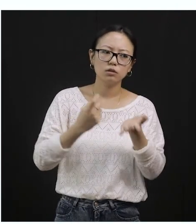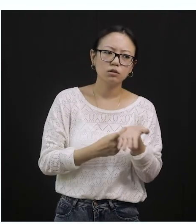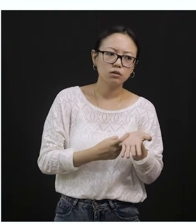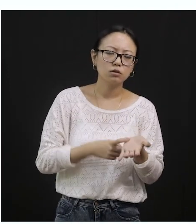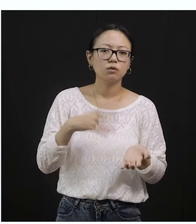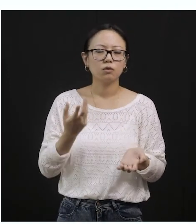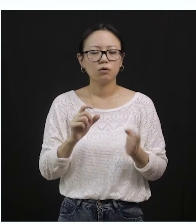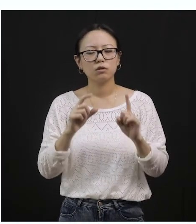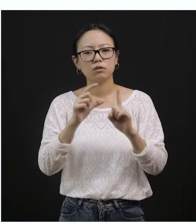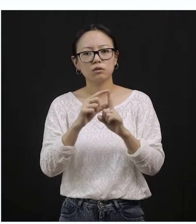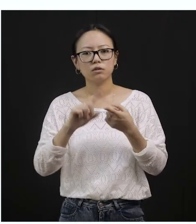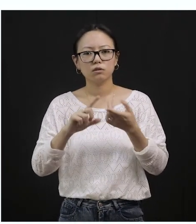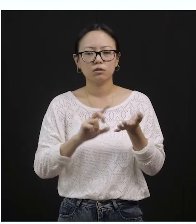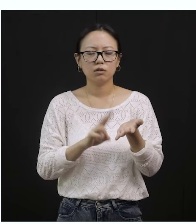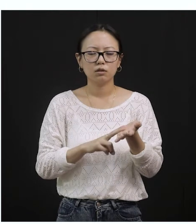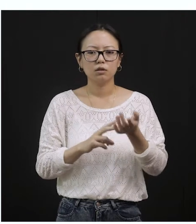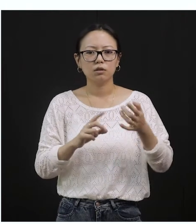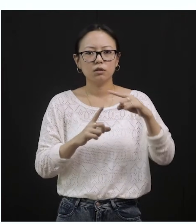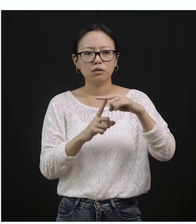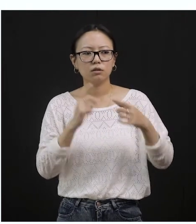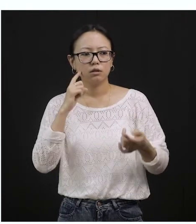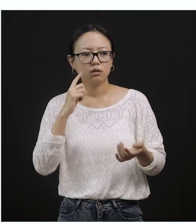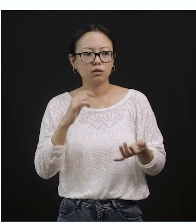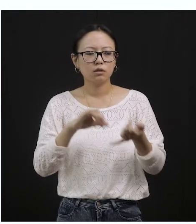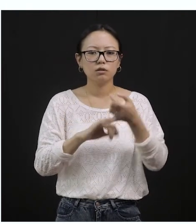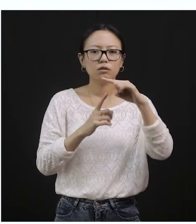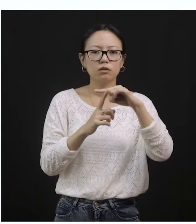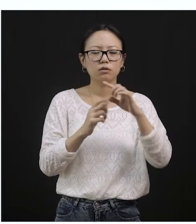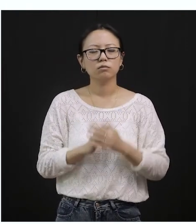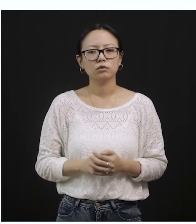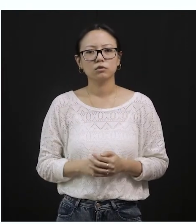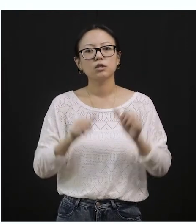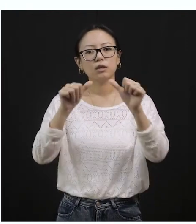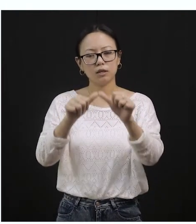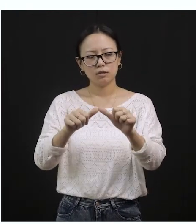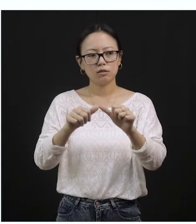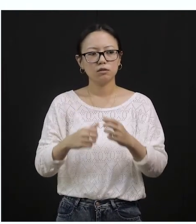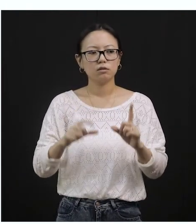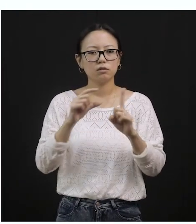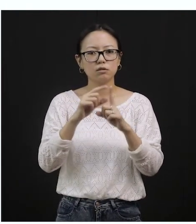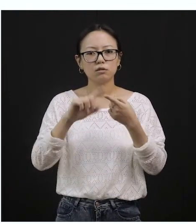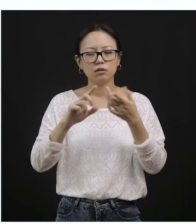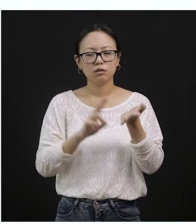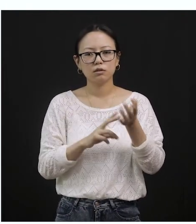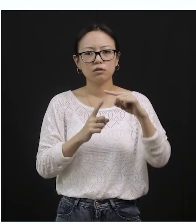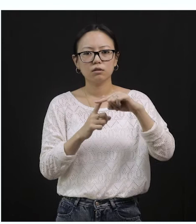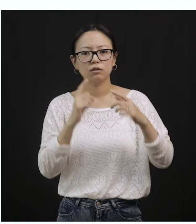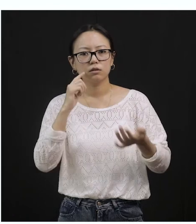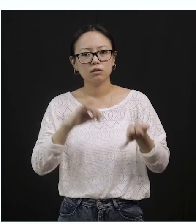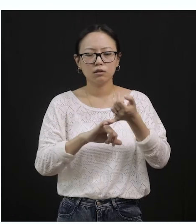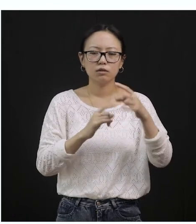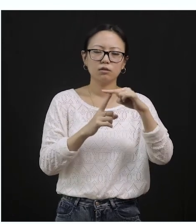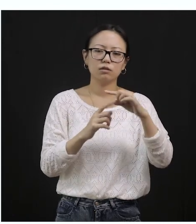is dentist. Yeah? Okay, very good. So that was all about the classwork. Now I will be giving you